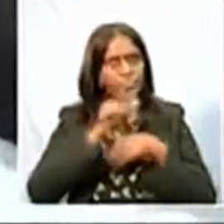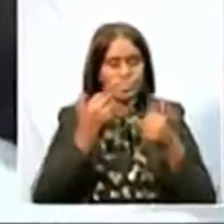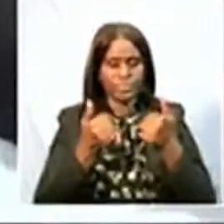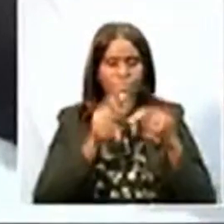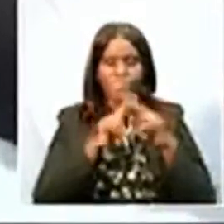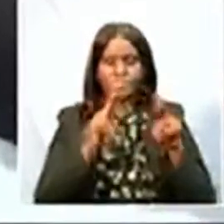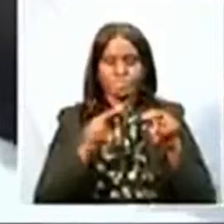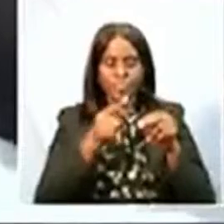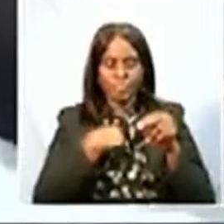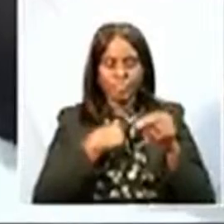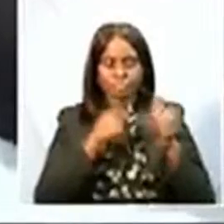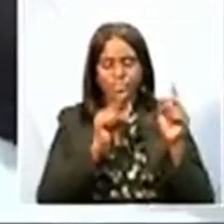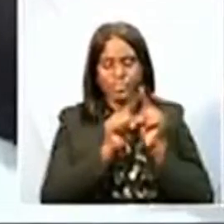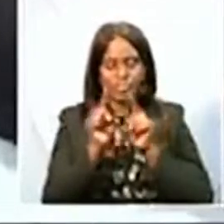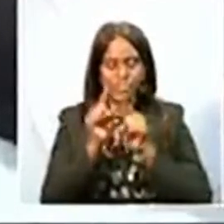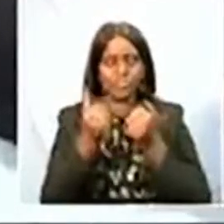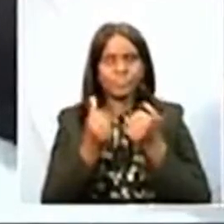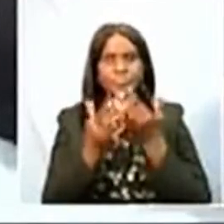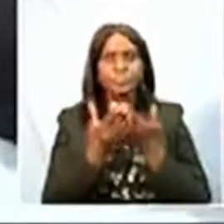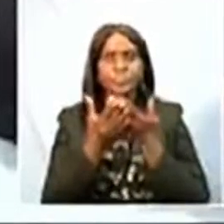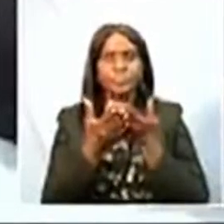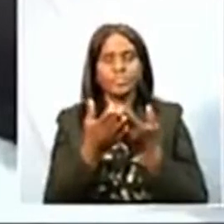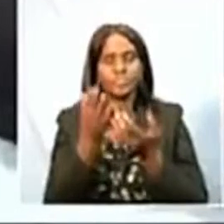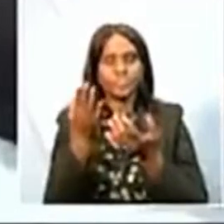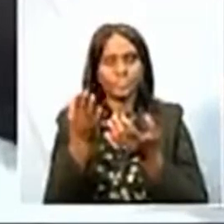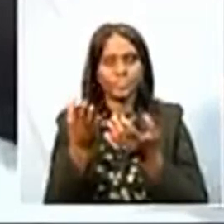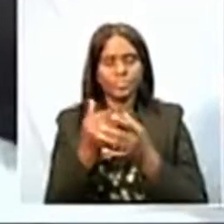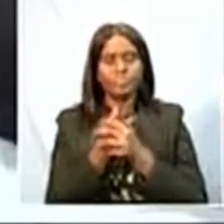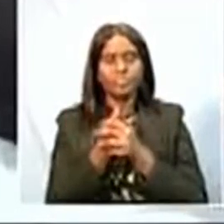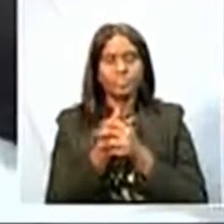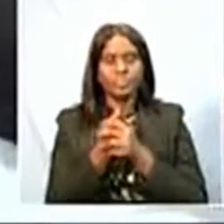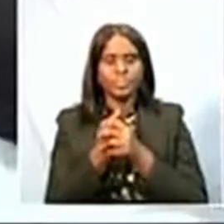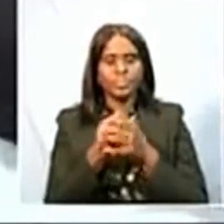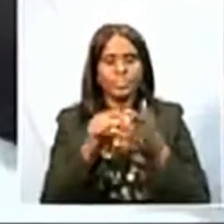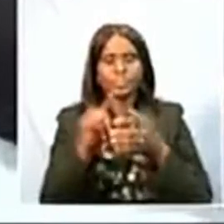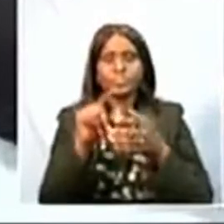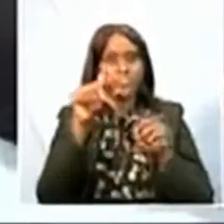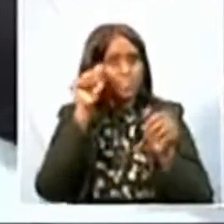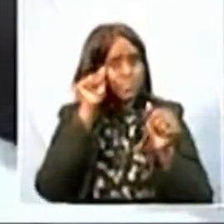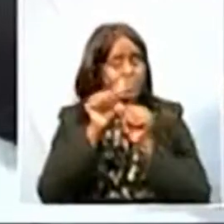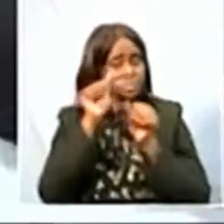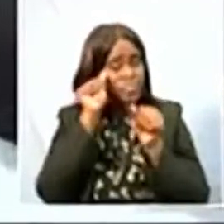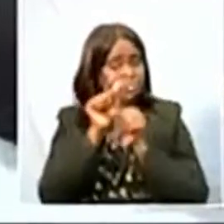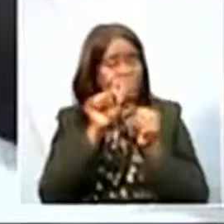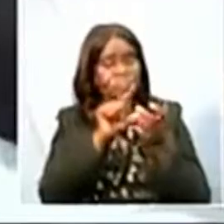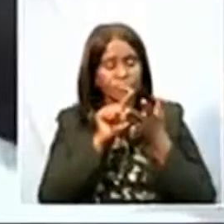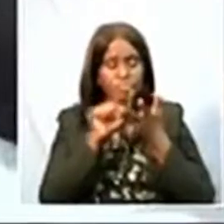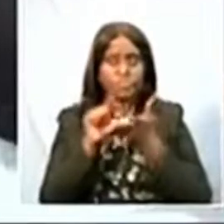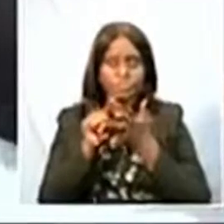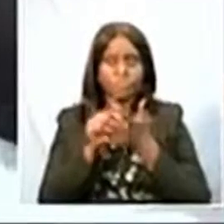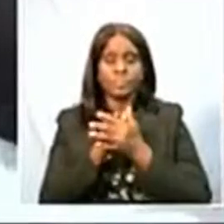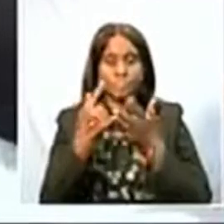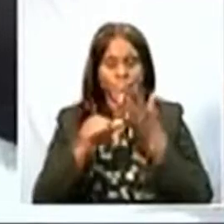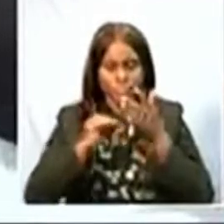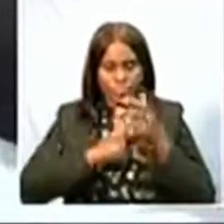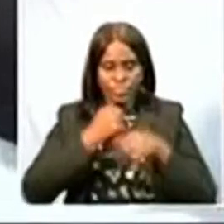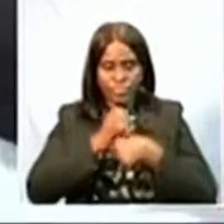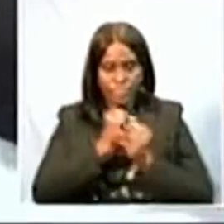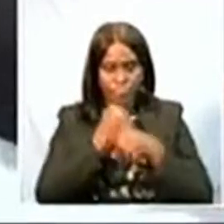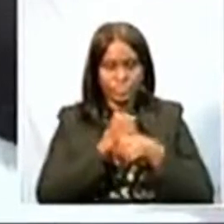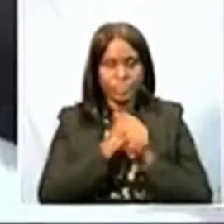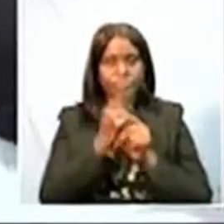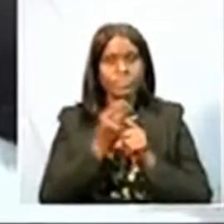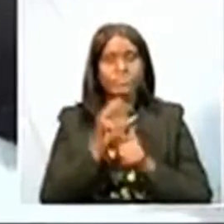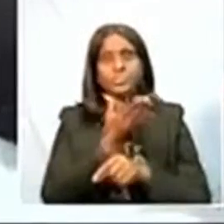Chair, allow me also to submit that the loan agreements that we generated from